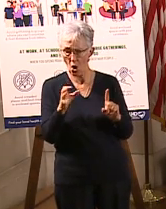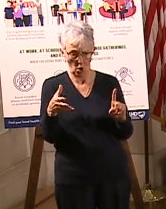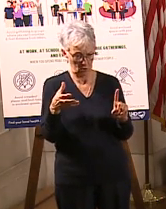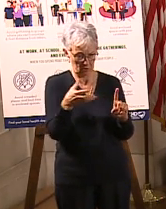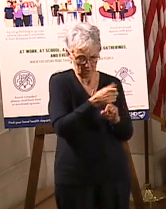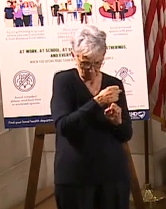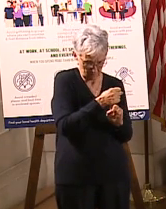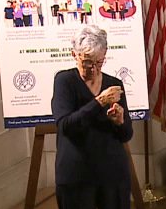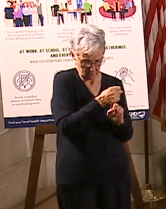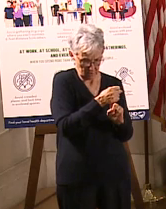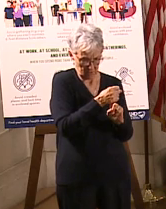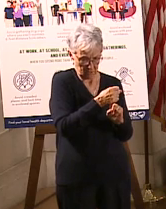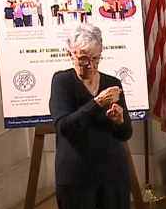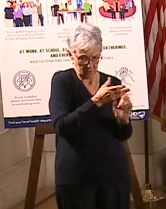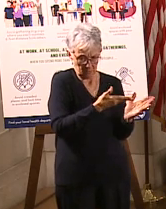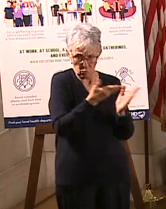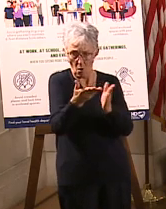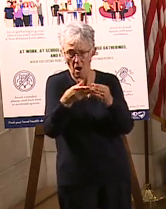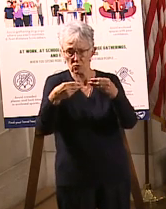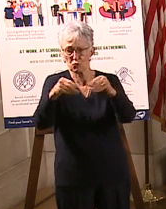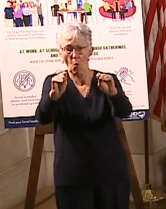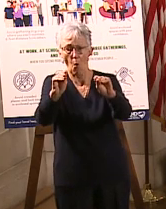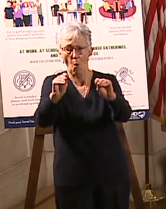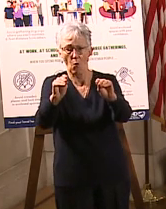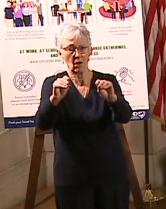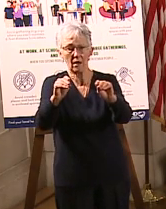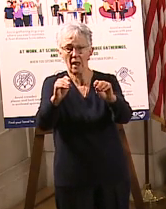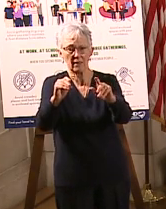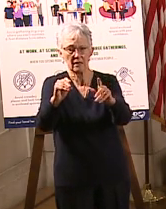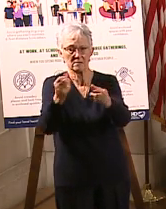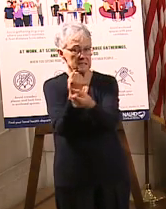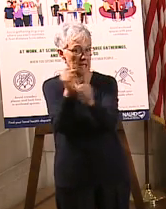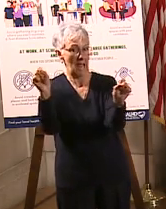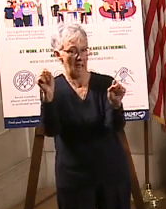if you had any thought that you would like to, any comments you'd like to make on that?